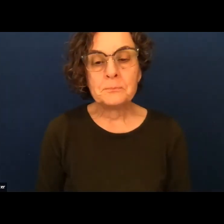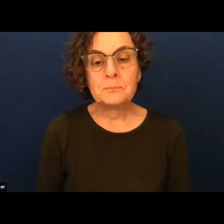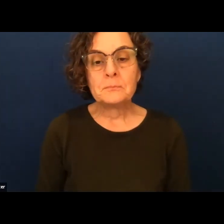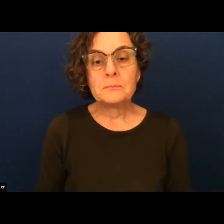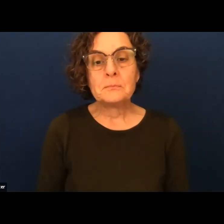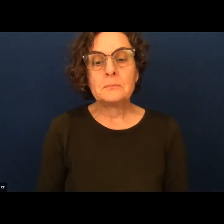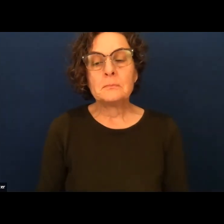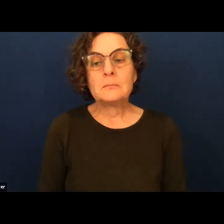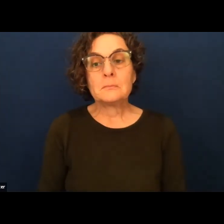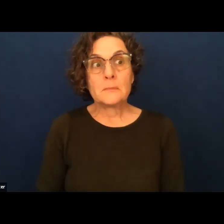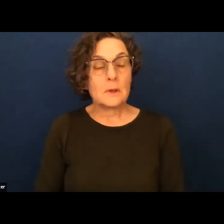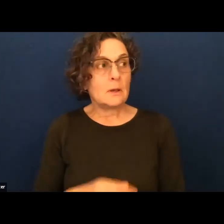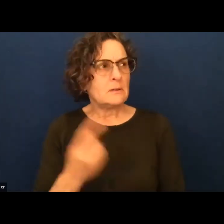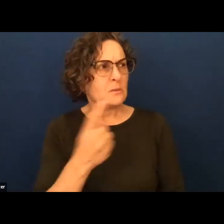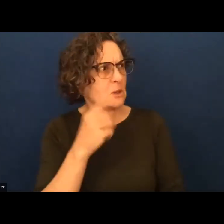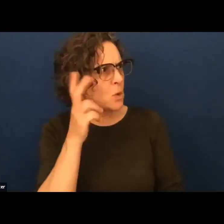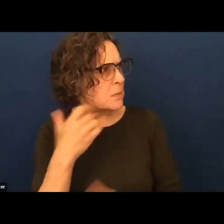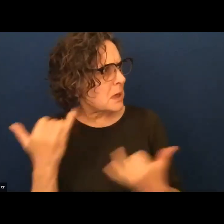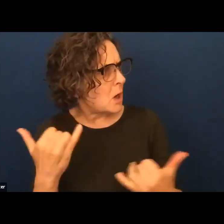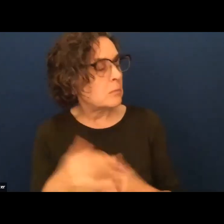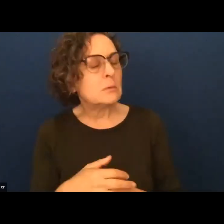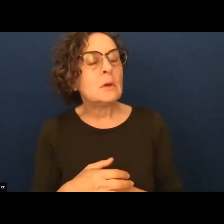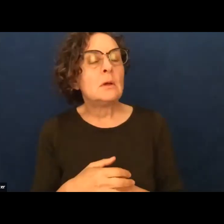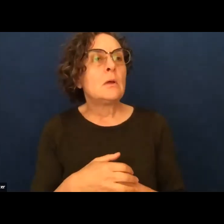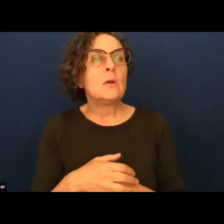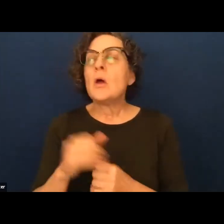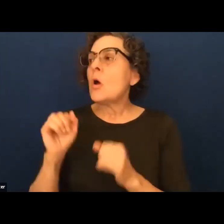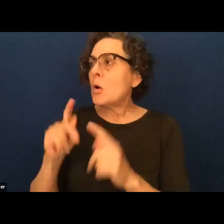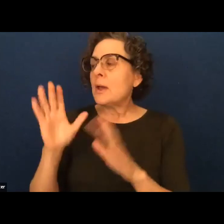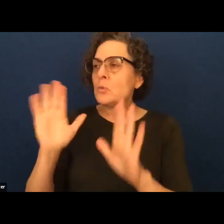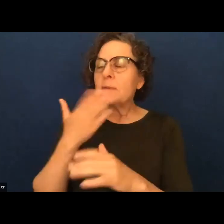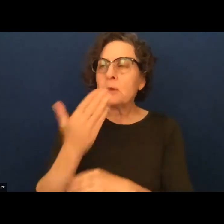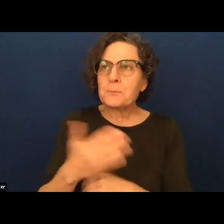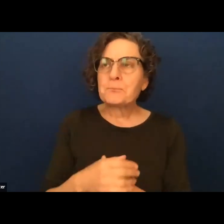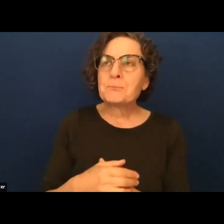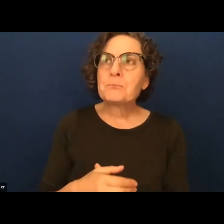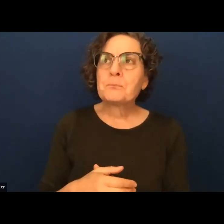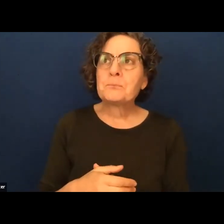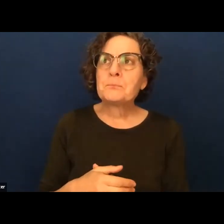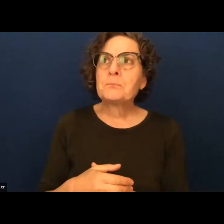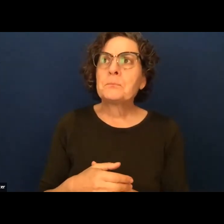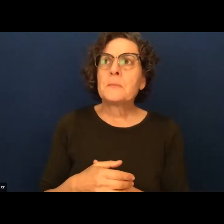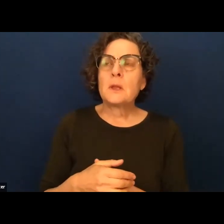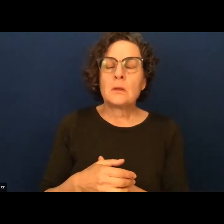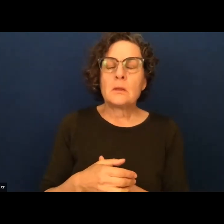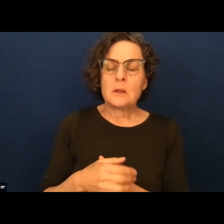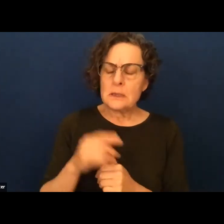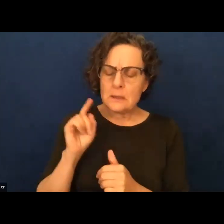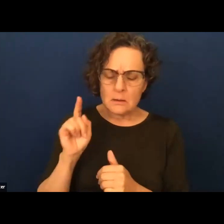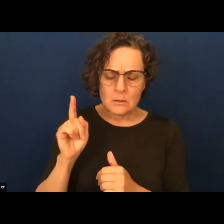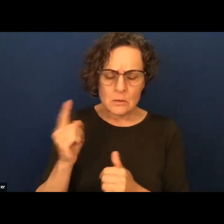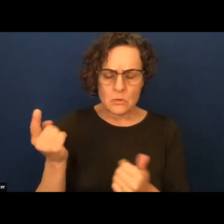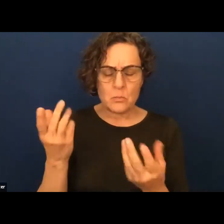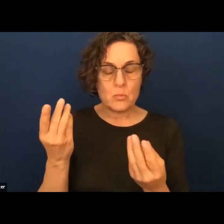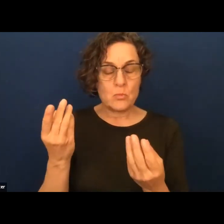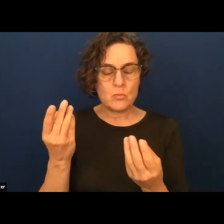Am I coming through now? Yes, you are. Okay, great. Thank you very much. So the property that